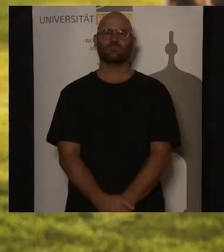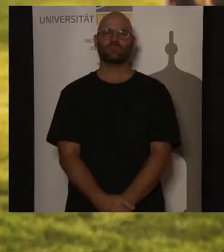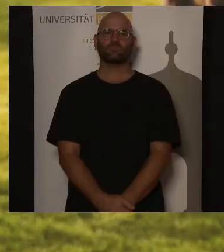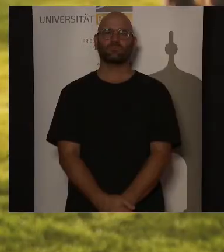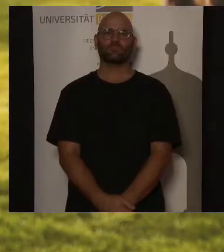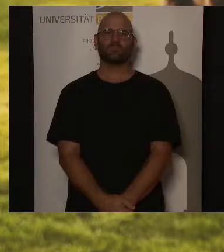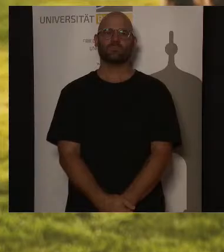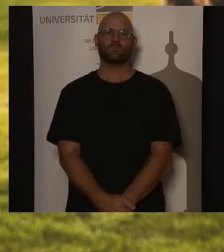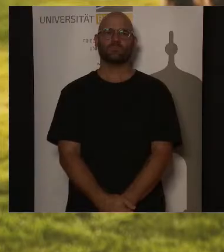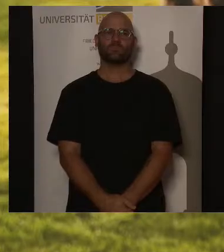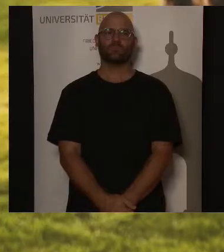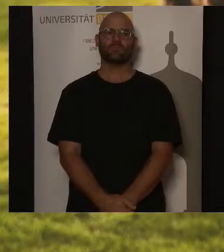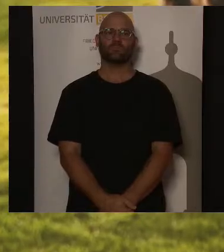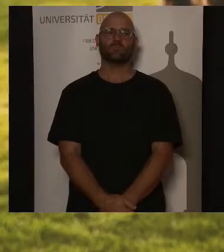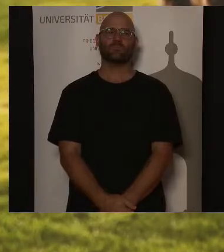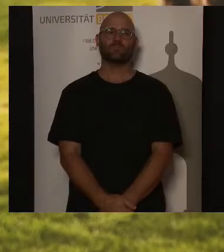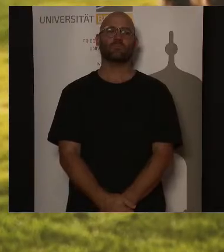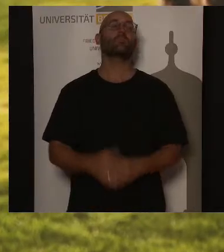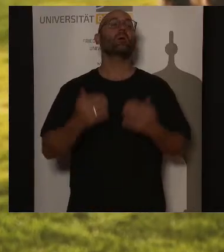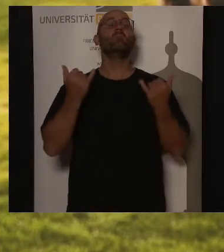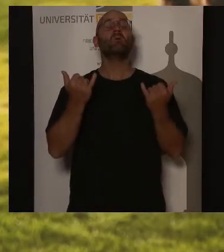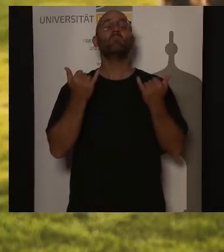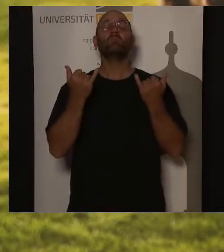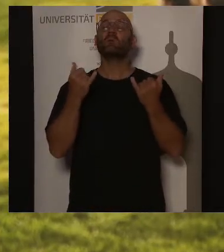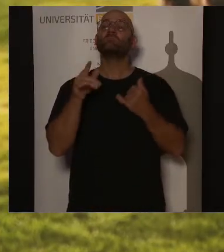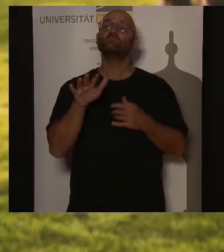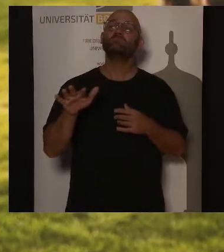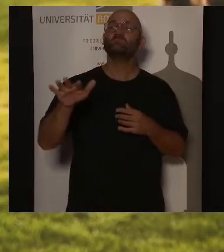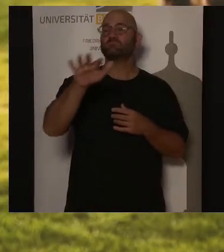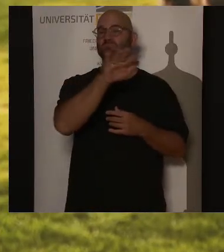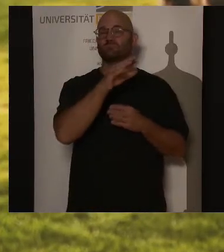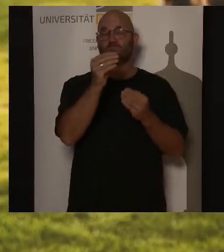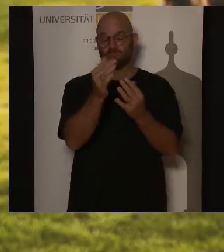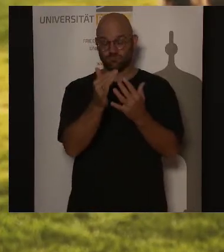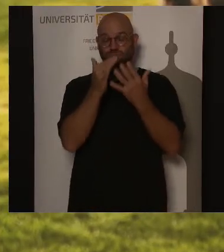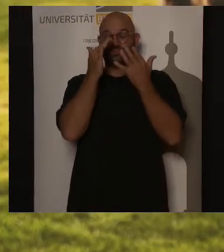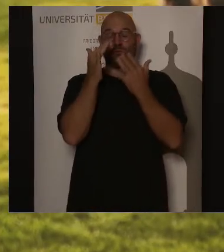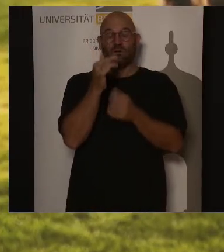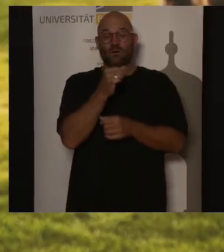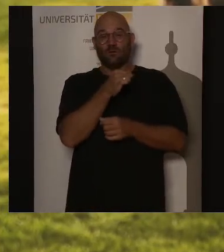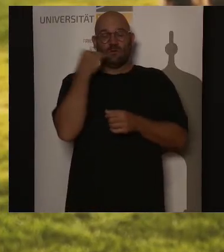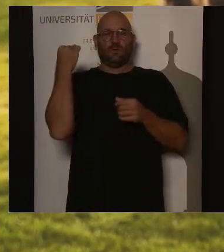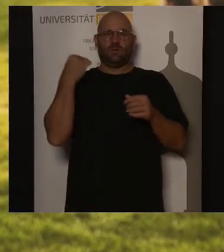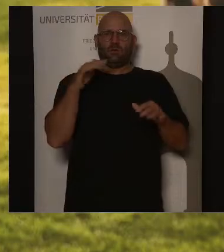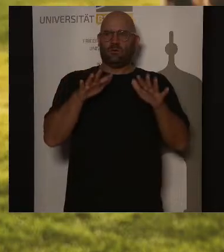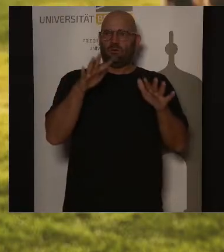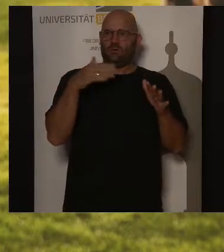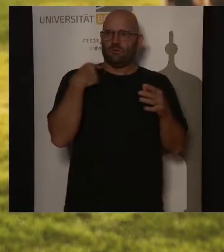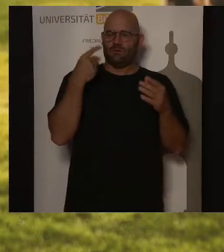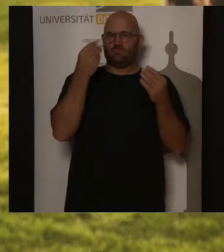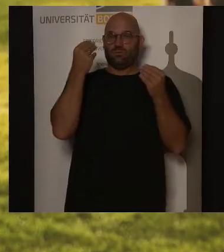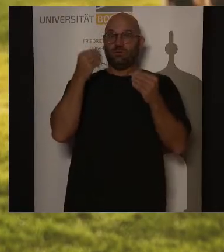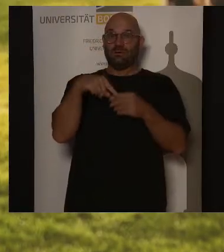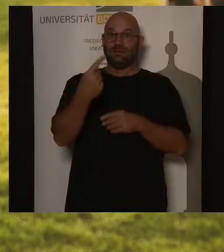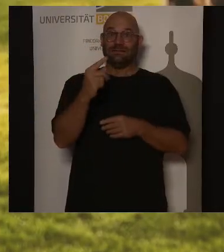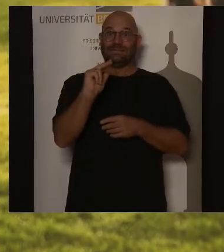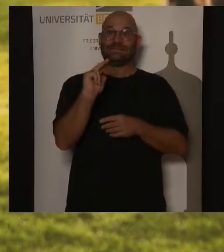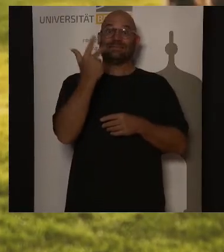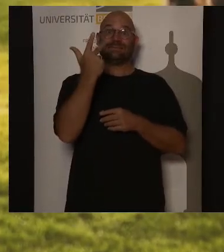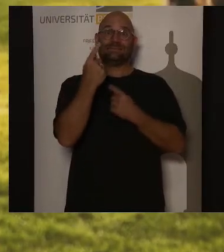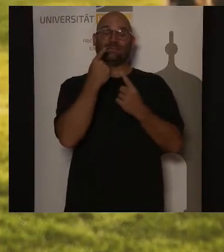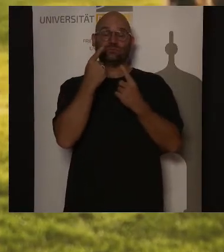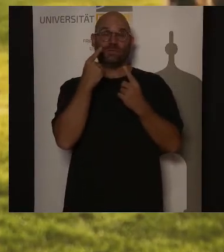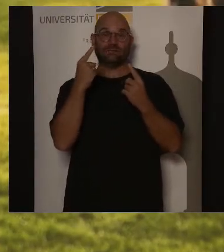Wenn ihr euch jetzt denkt, Now, if you are thinking, oh my God, there was so much information. This was our